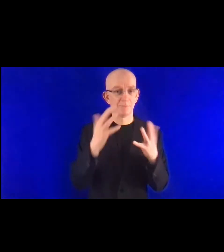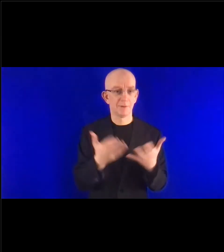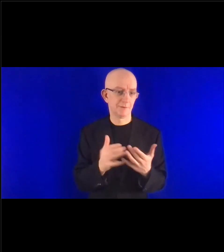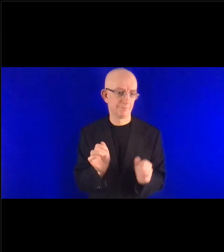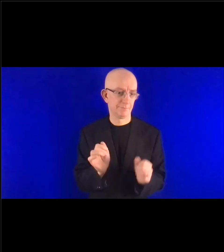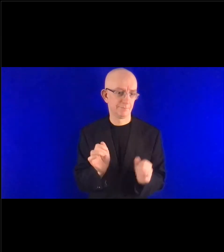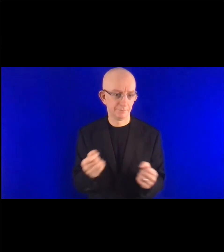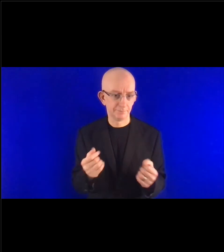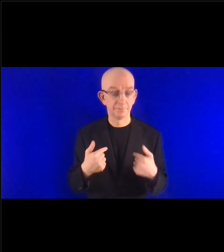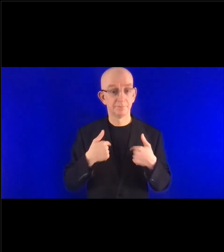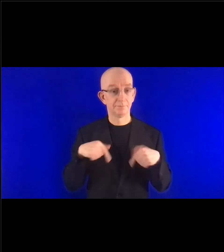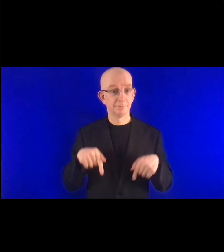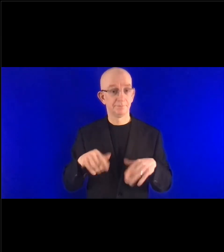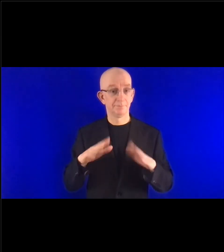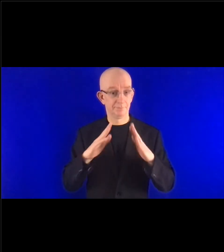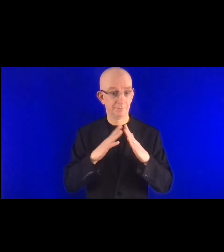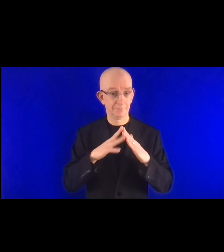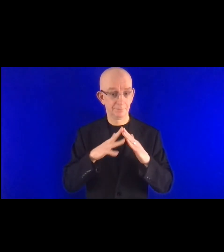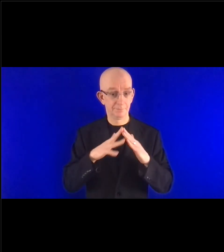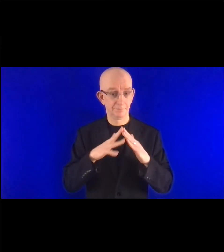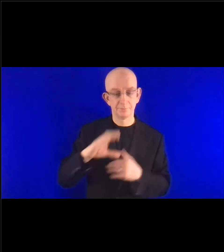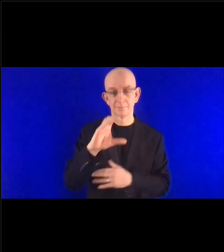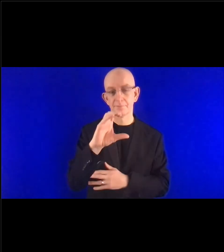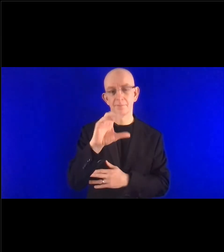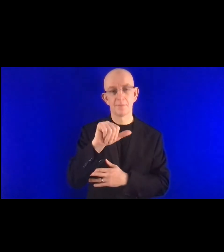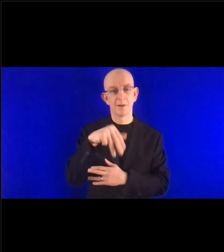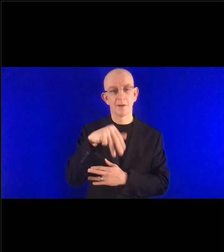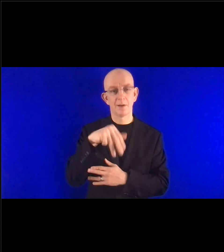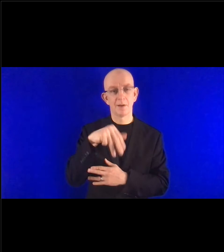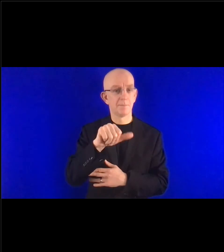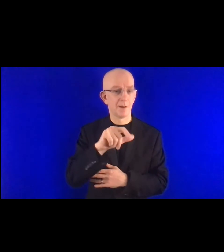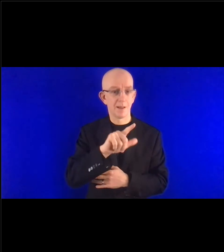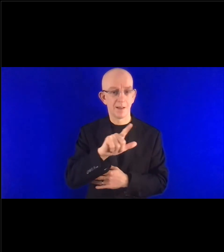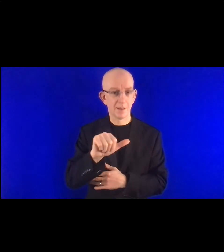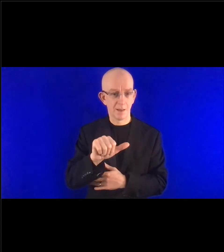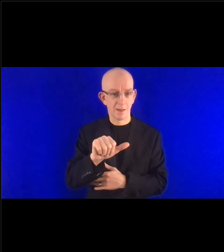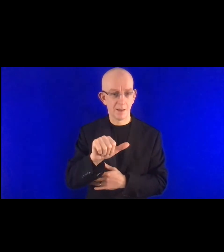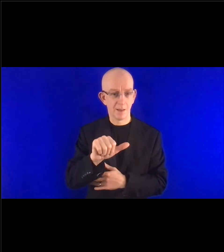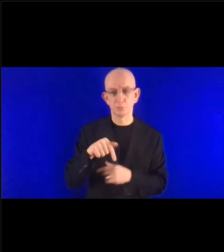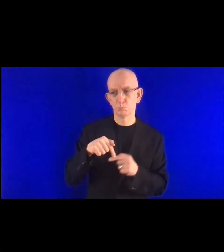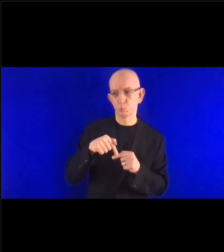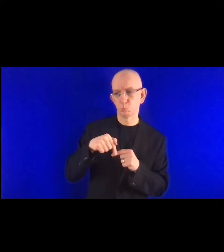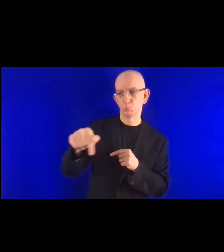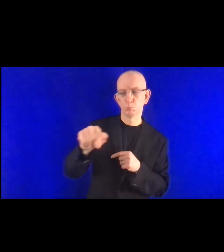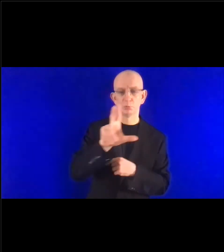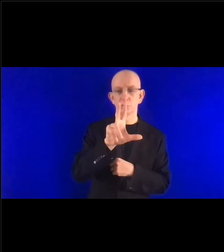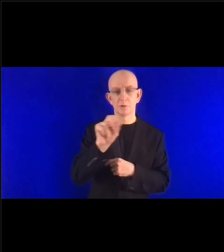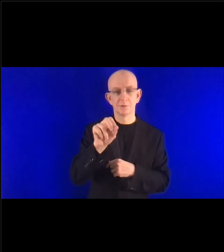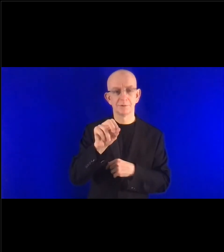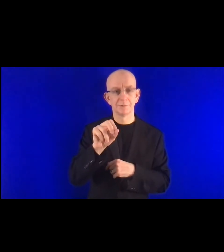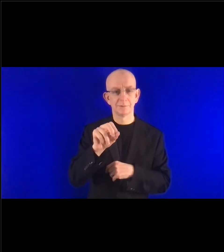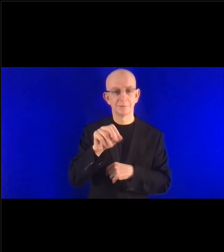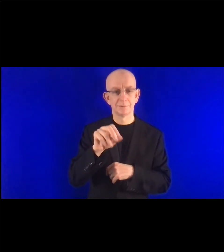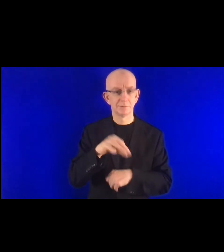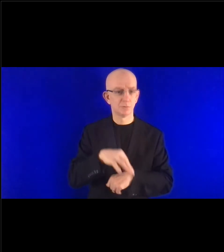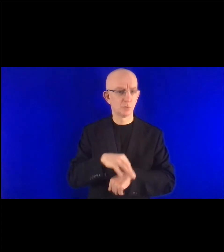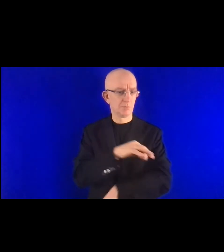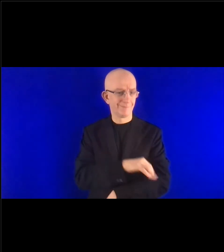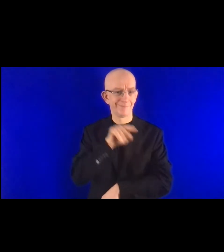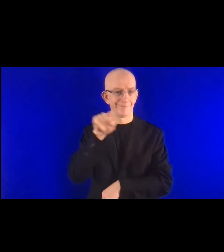place called Gayaza. It's 30 kilometers away from the city. Today, I want to